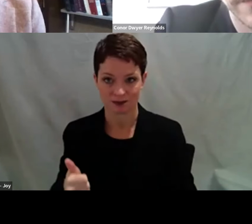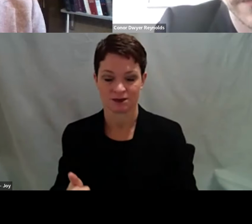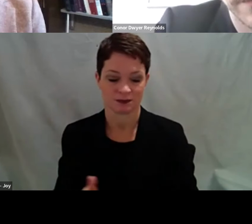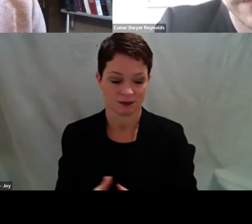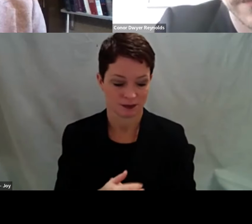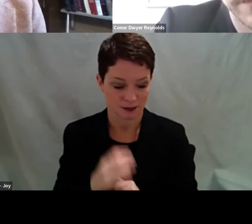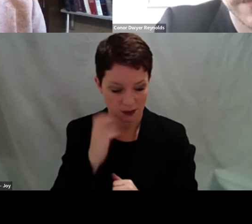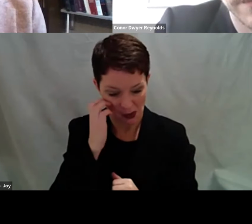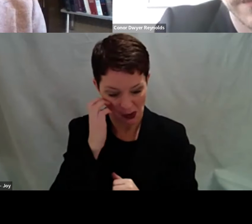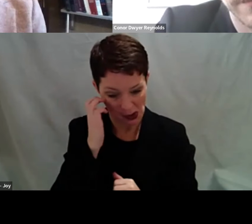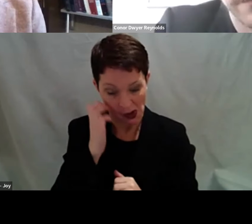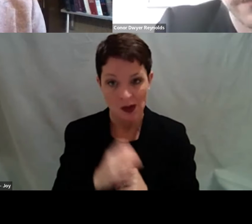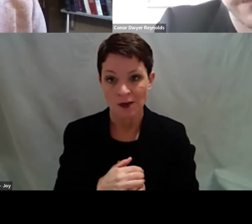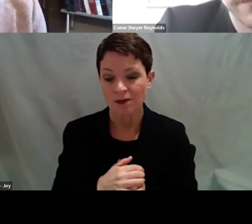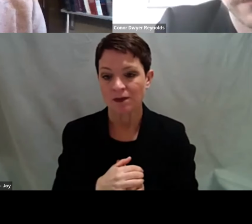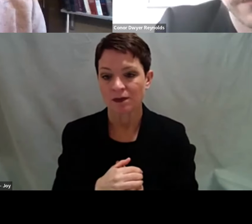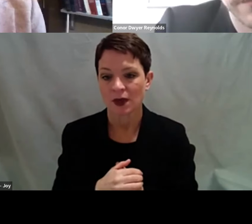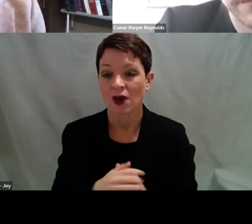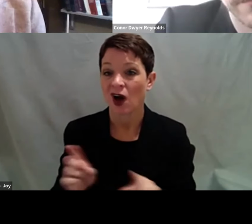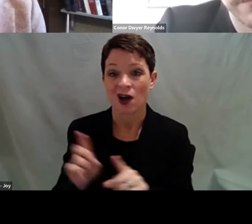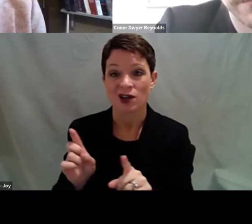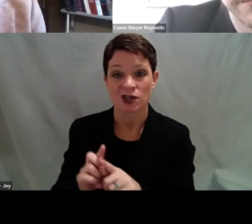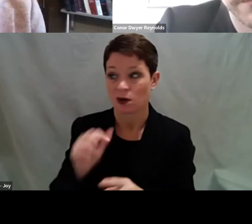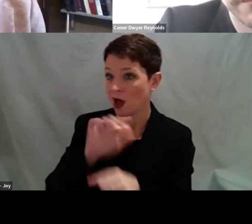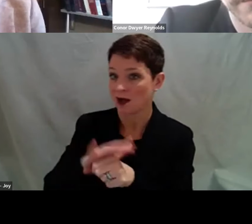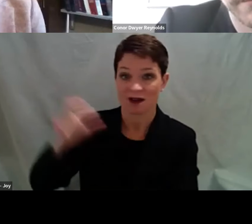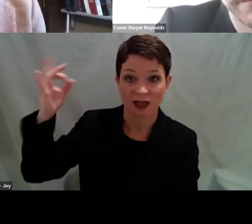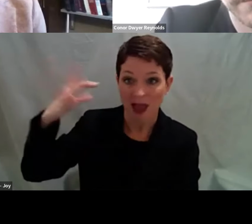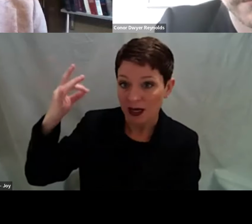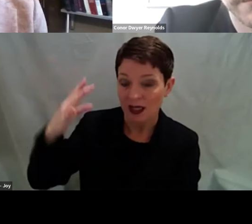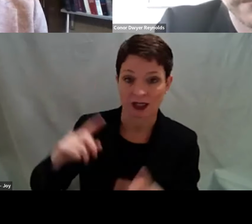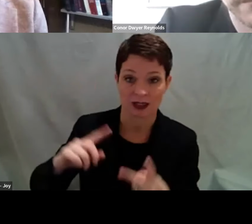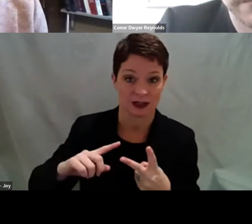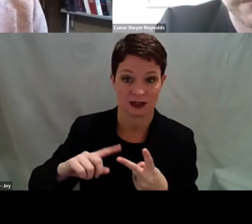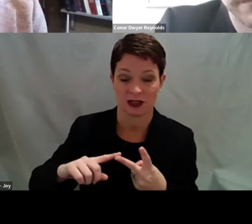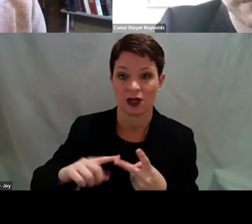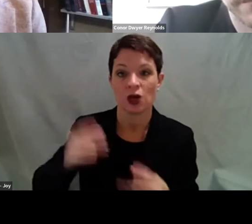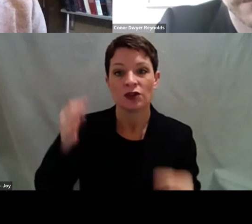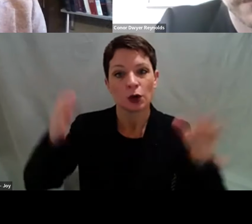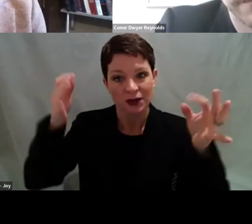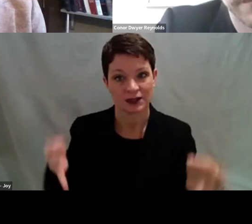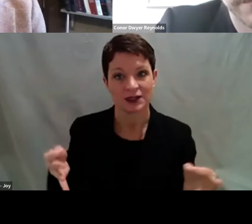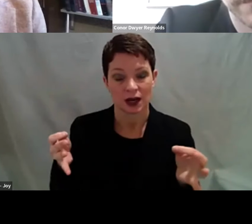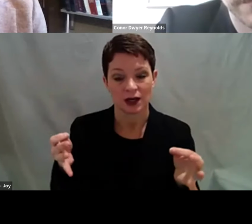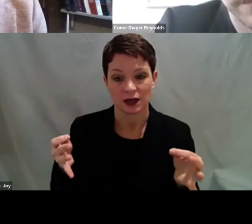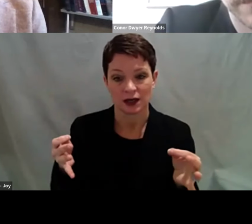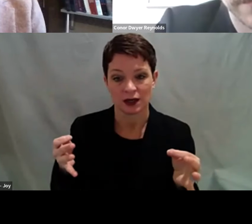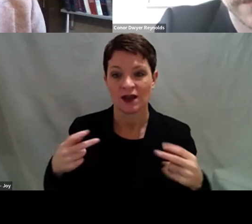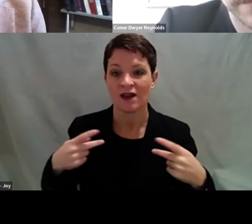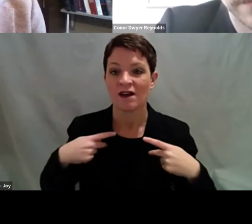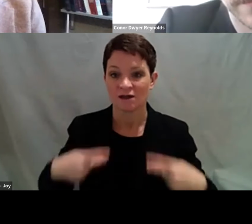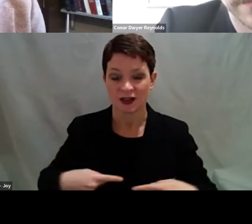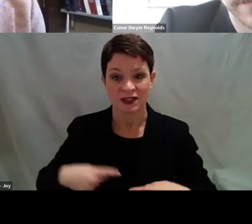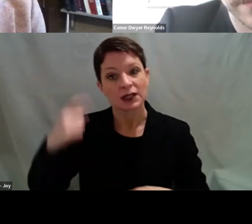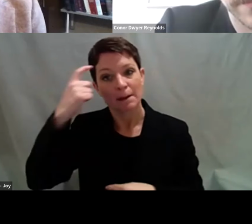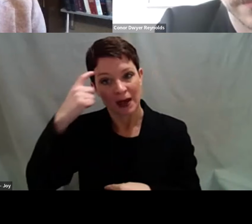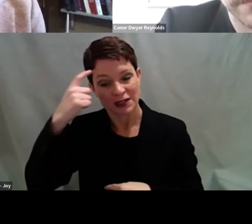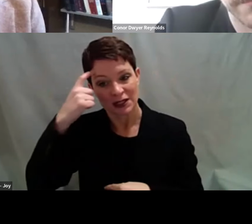With regard to the claim of a lack of adequate lighting, the court found there to be the physically and